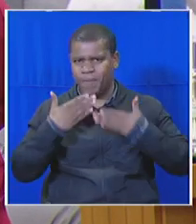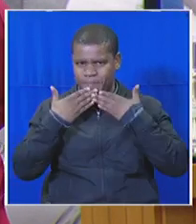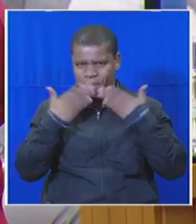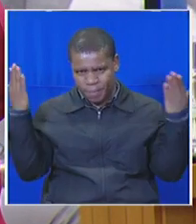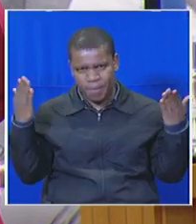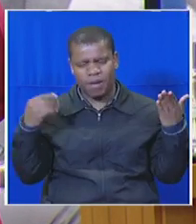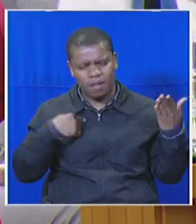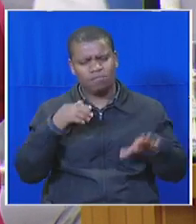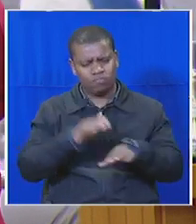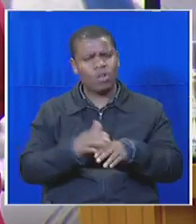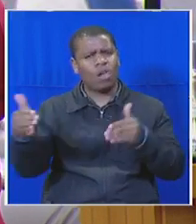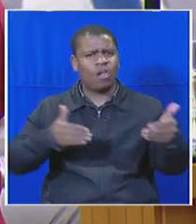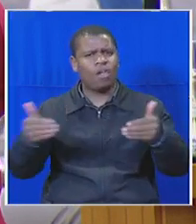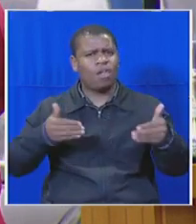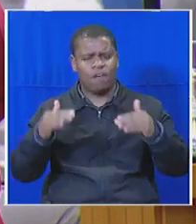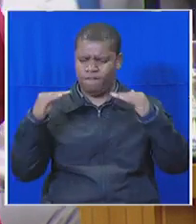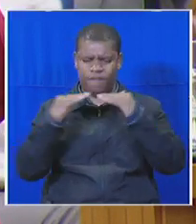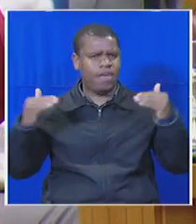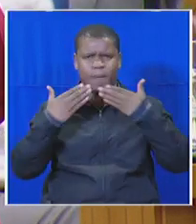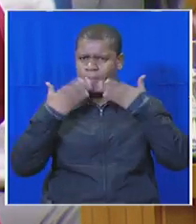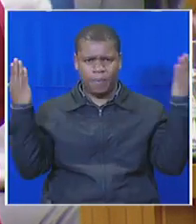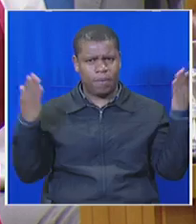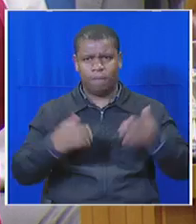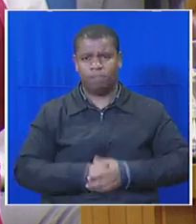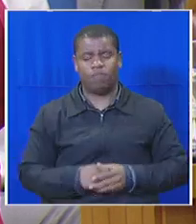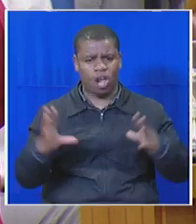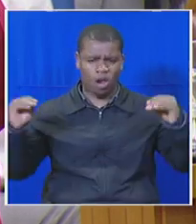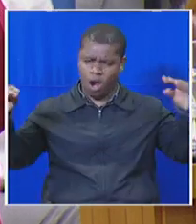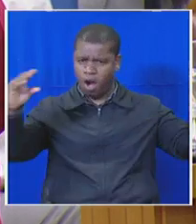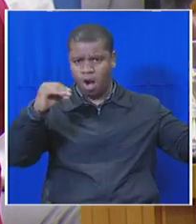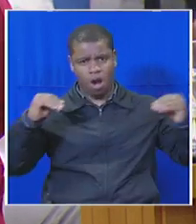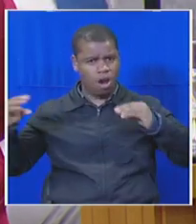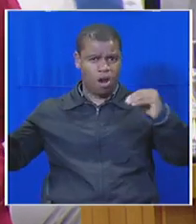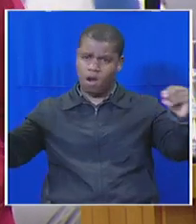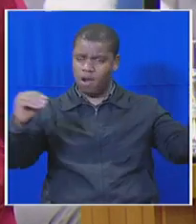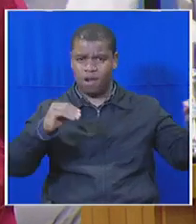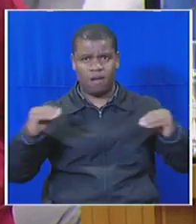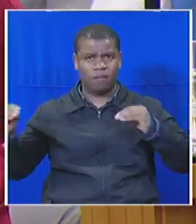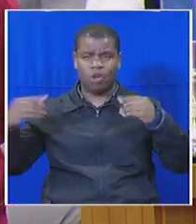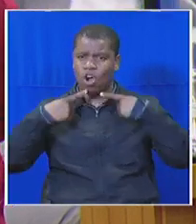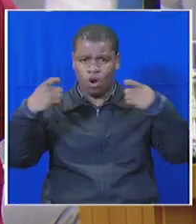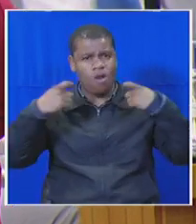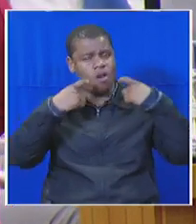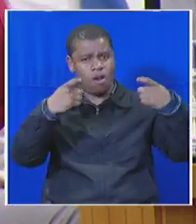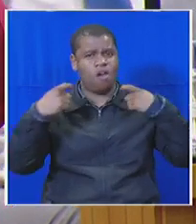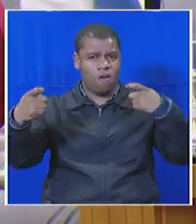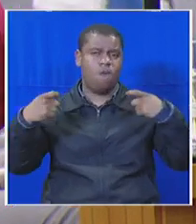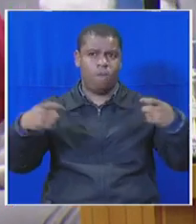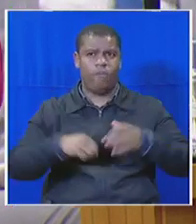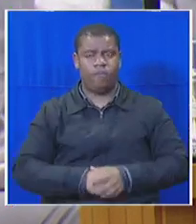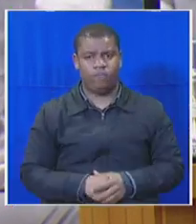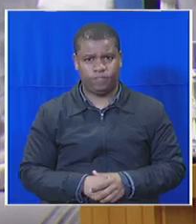why every time you are there, the house is getting disrupted. You are very